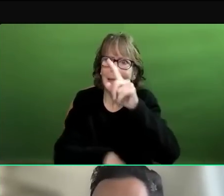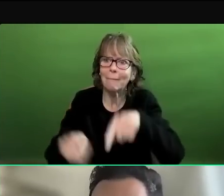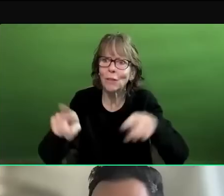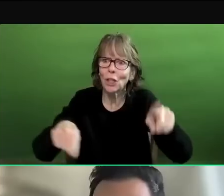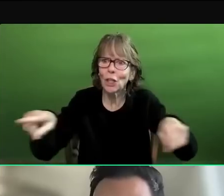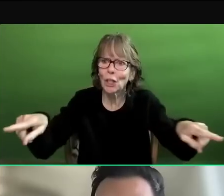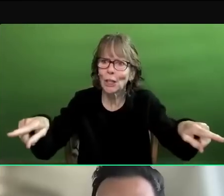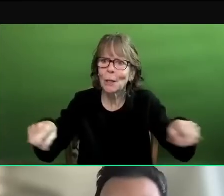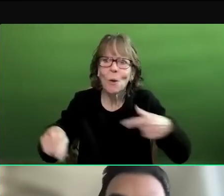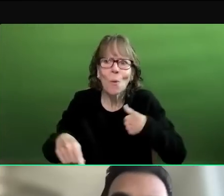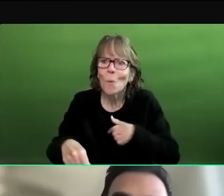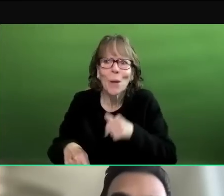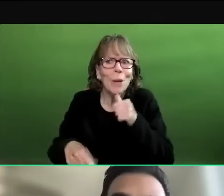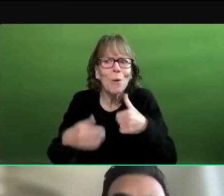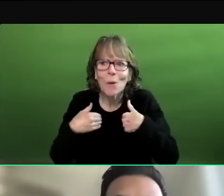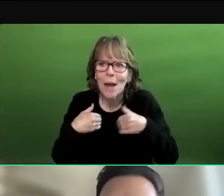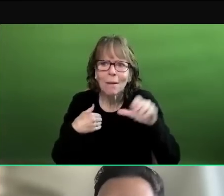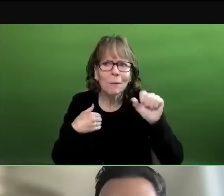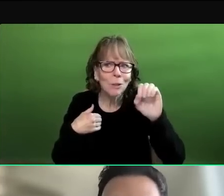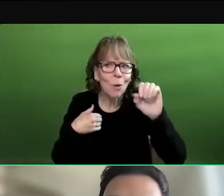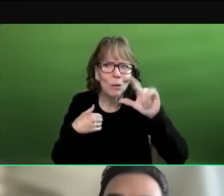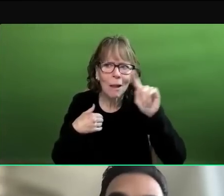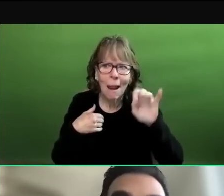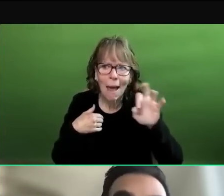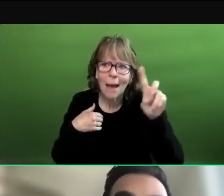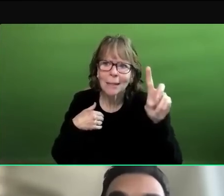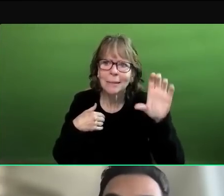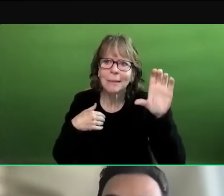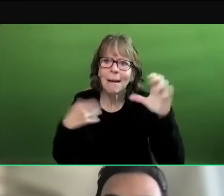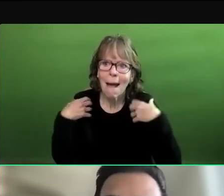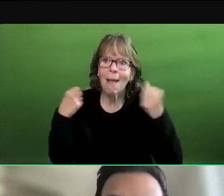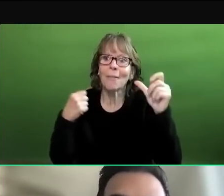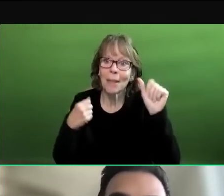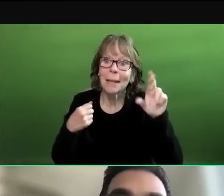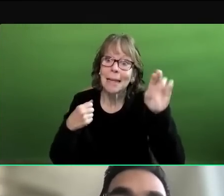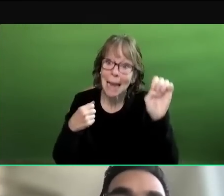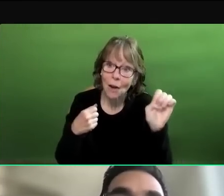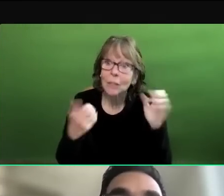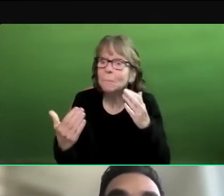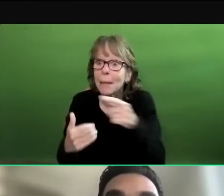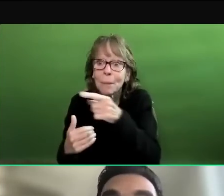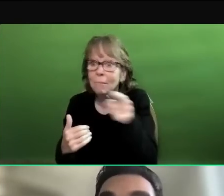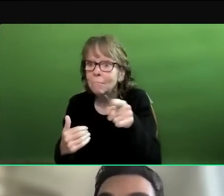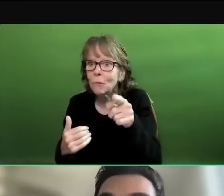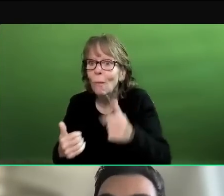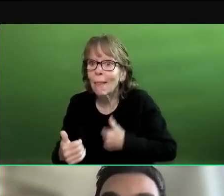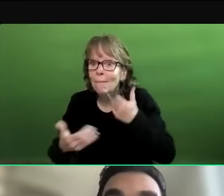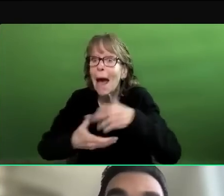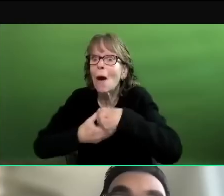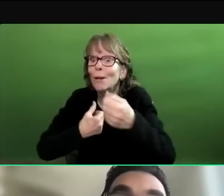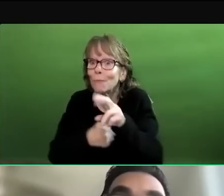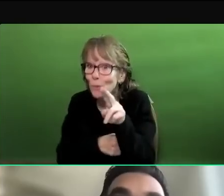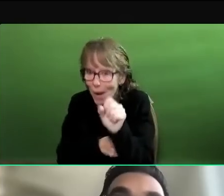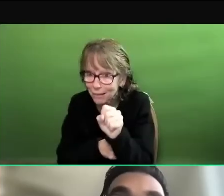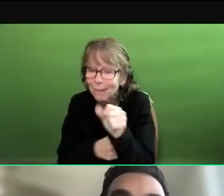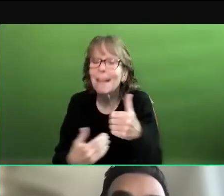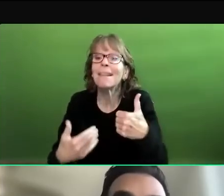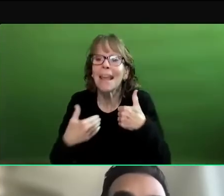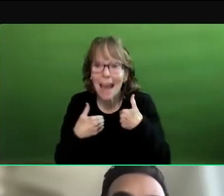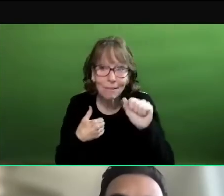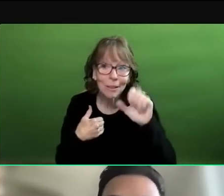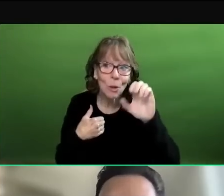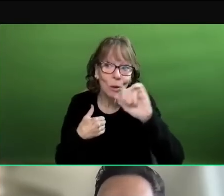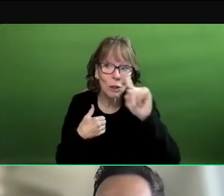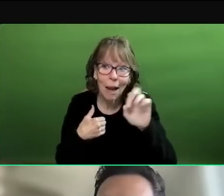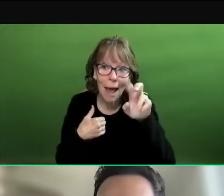don't have a socialized healthcare system. And I bring this up because I know we might have folks from across the globe where socialized healthcare might be